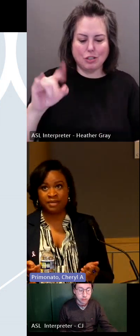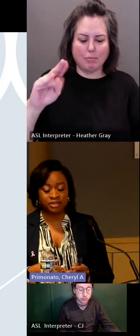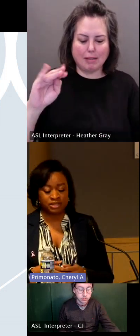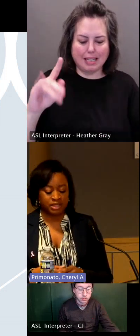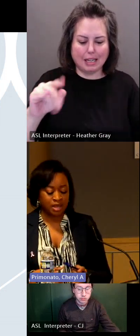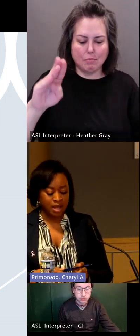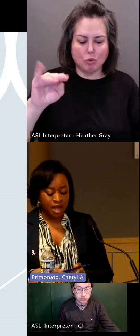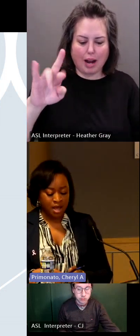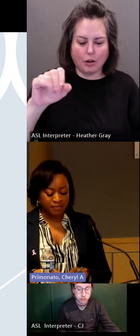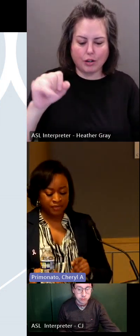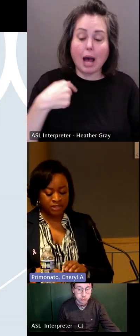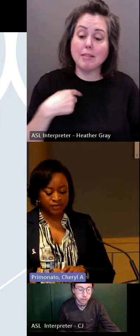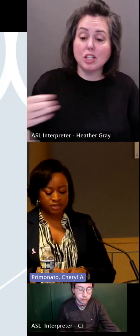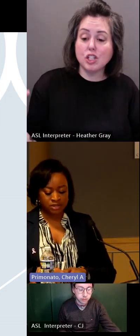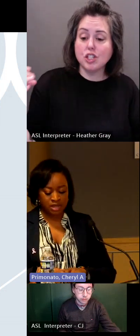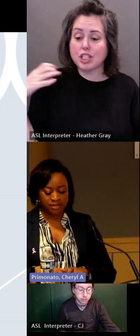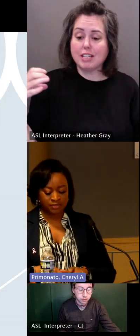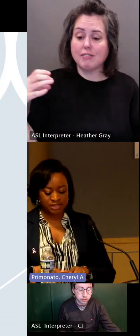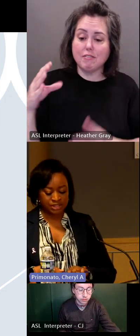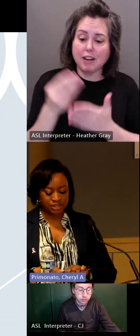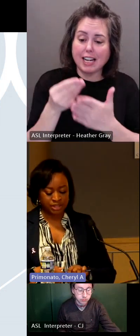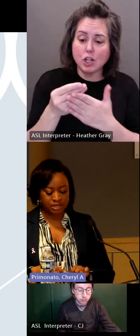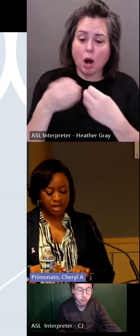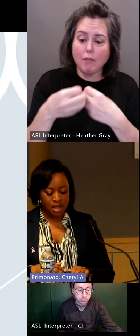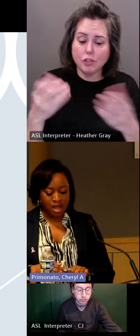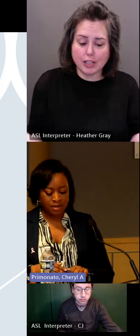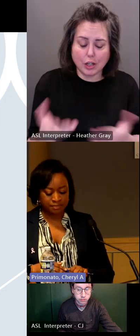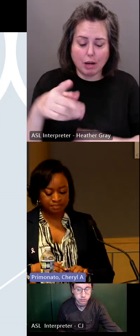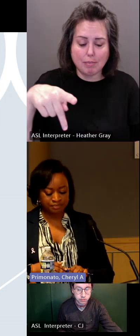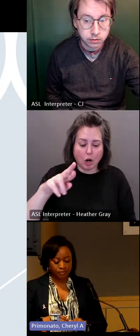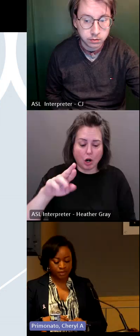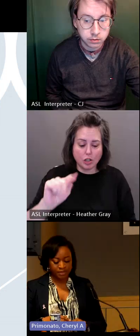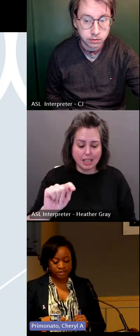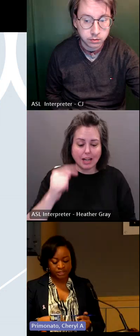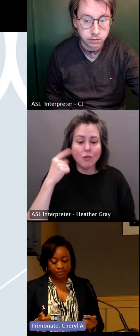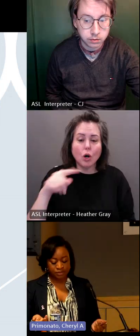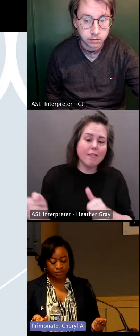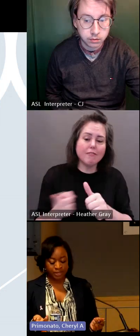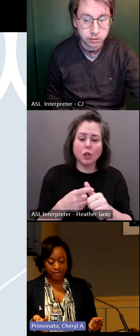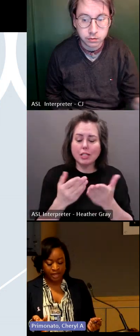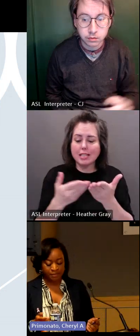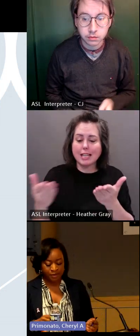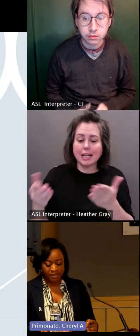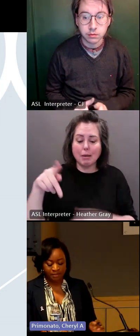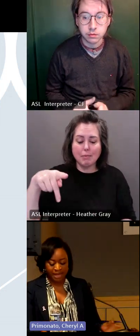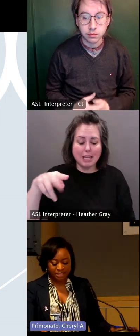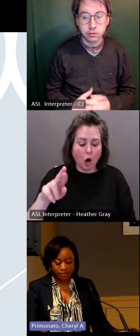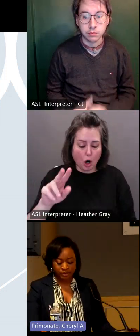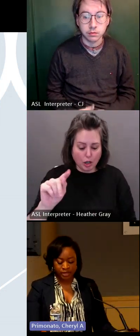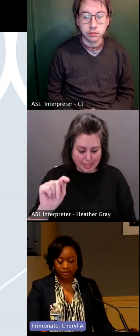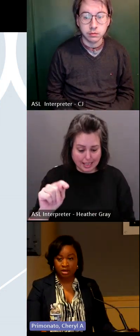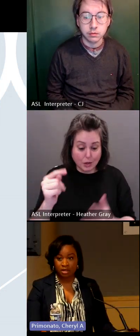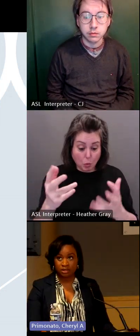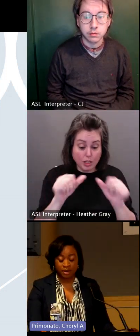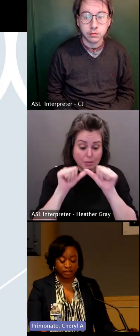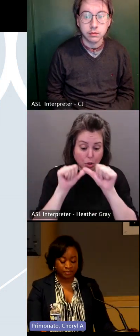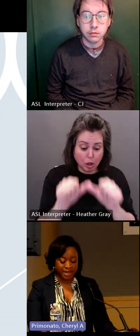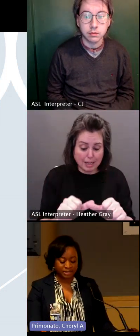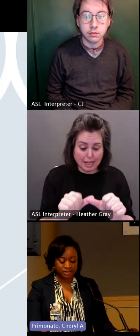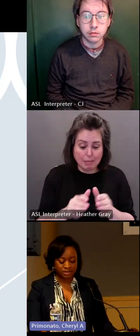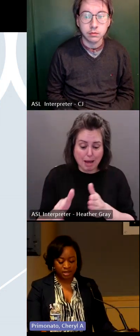here at PRT. For this first authorization, PRT is pursuing a permanent pass program